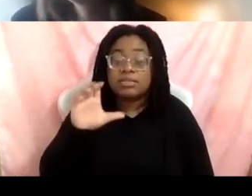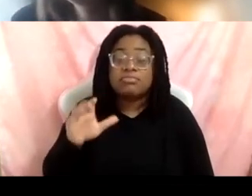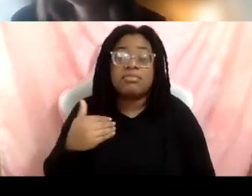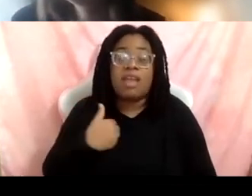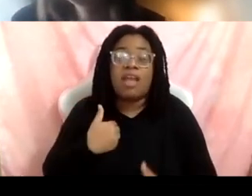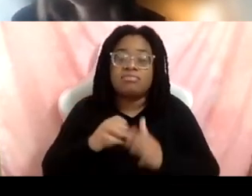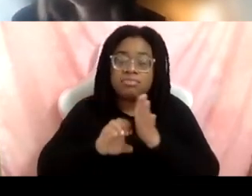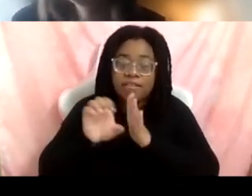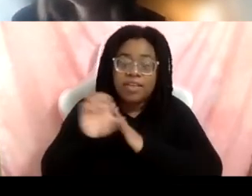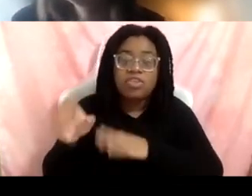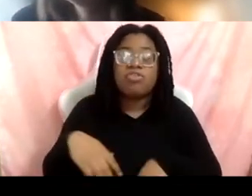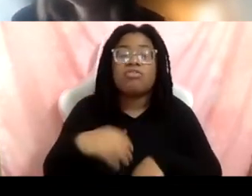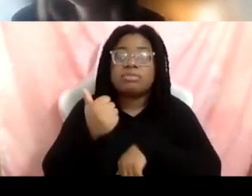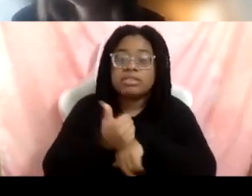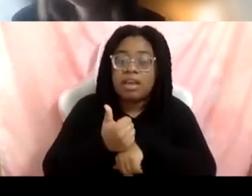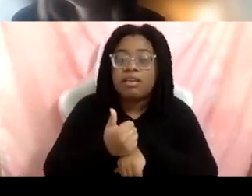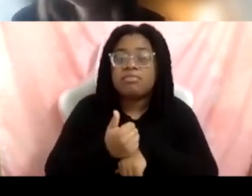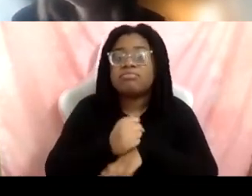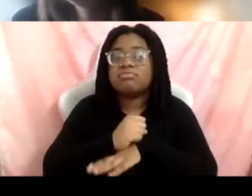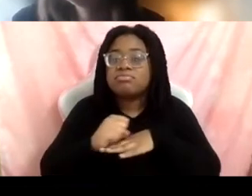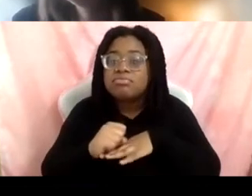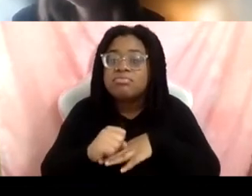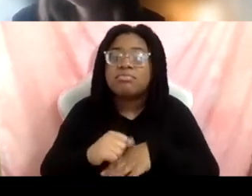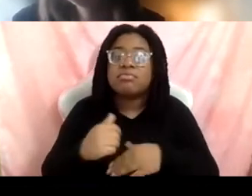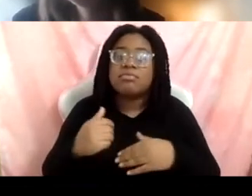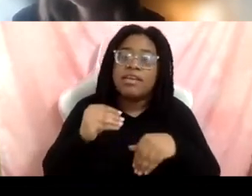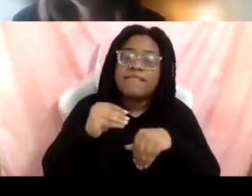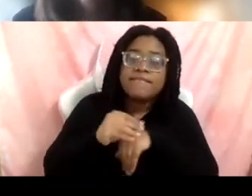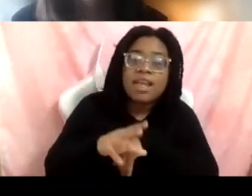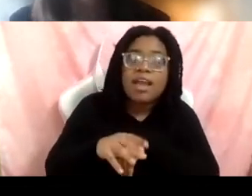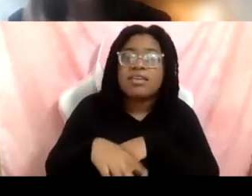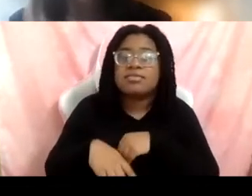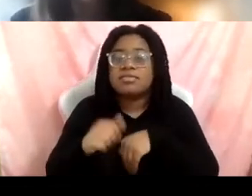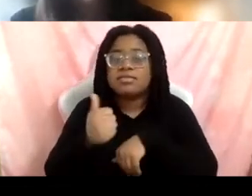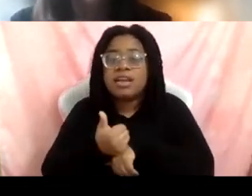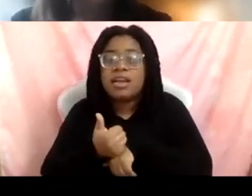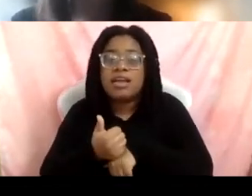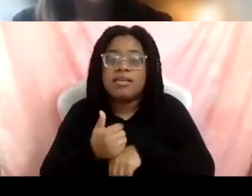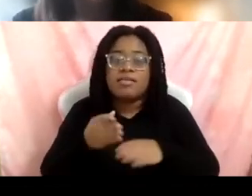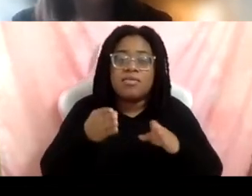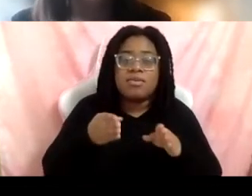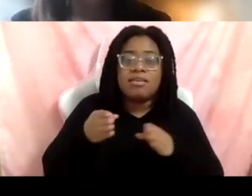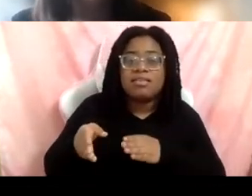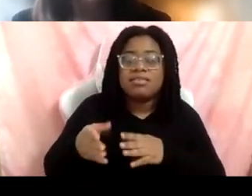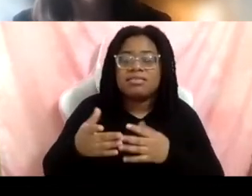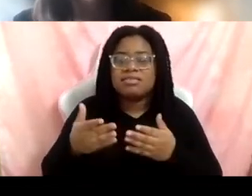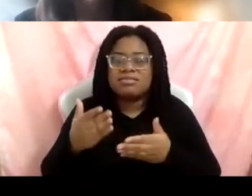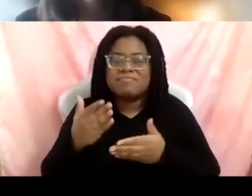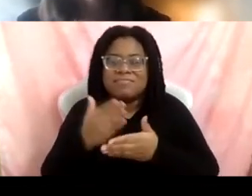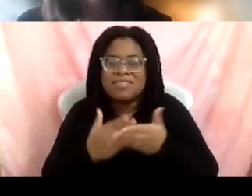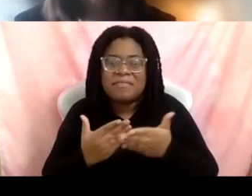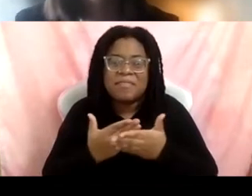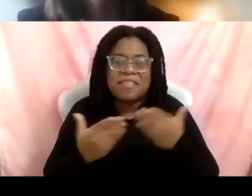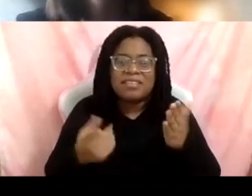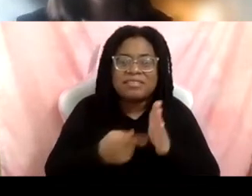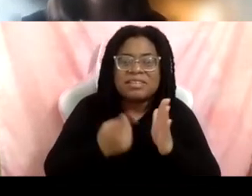on set and, having advice or setting up ways in which like, okay, it's like there are certain, I feel like sometimes the